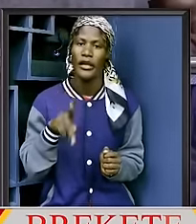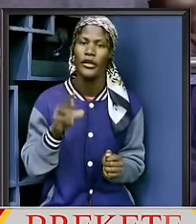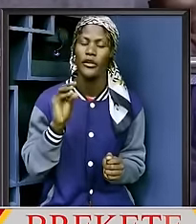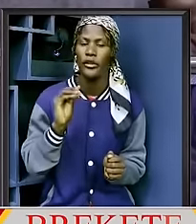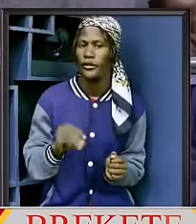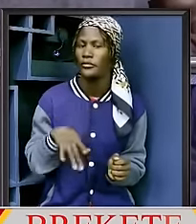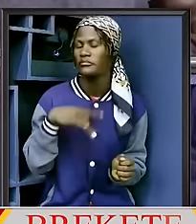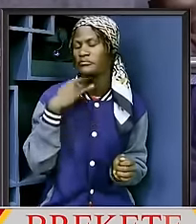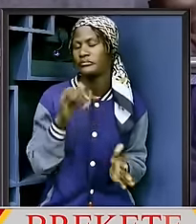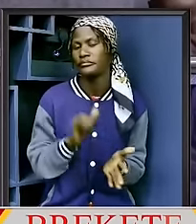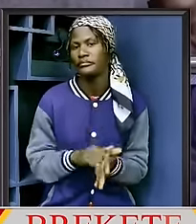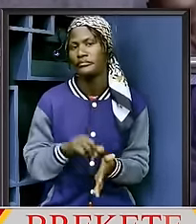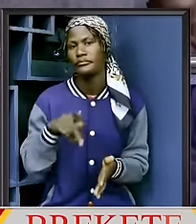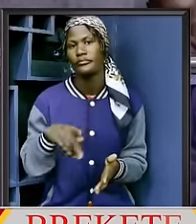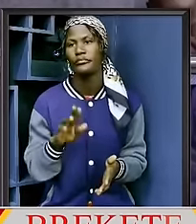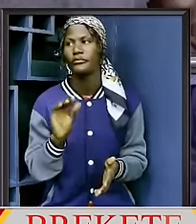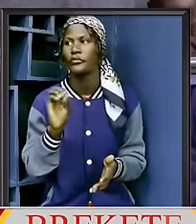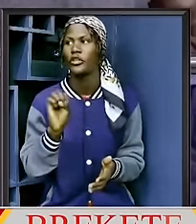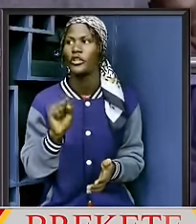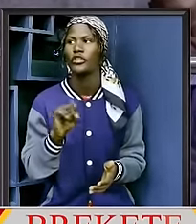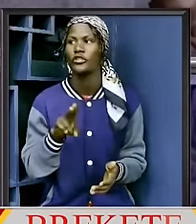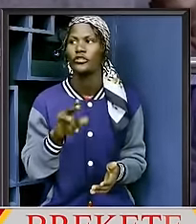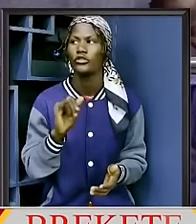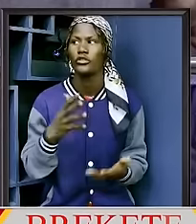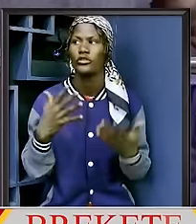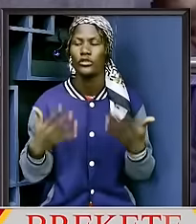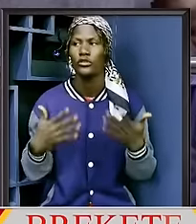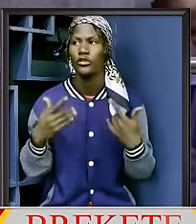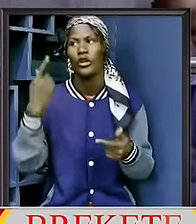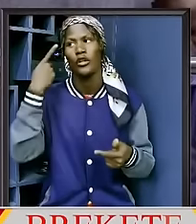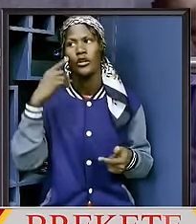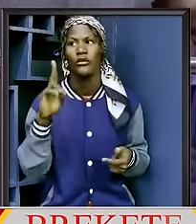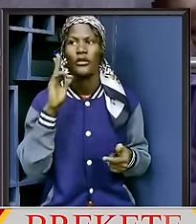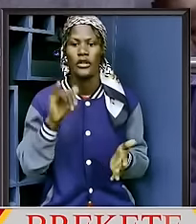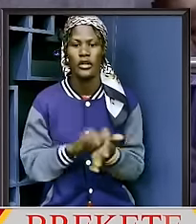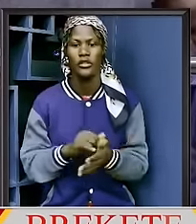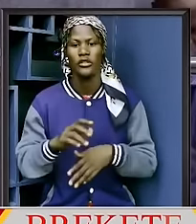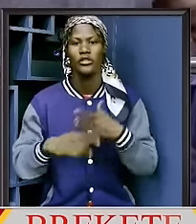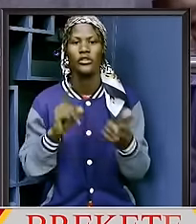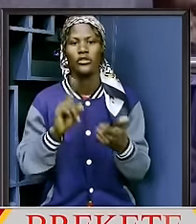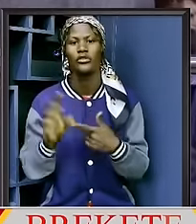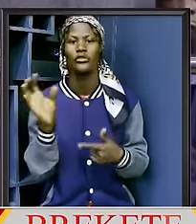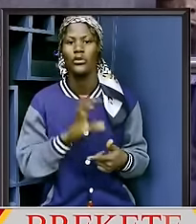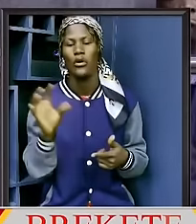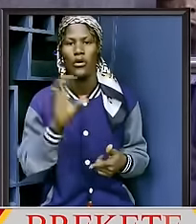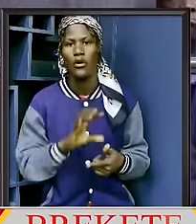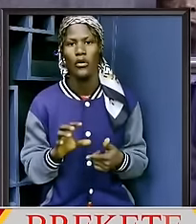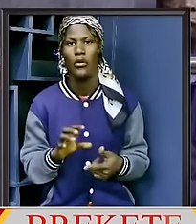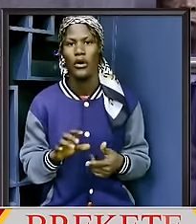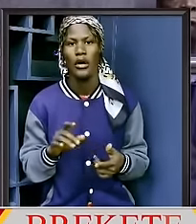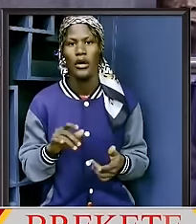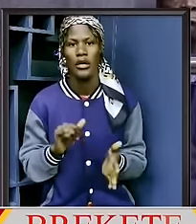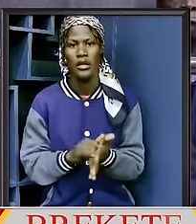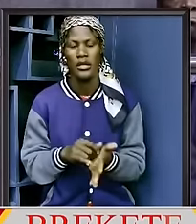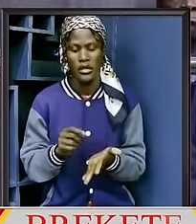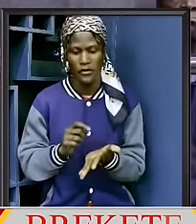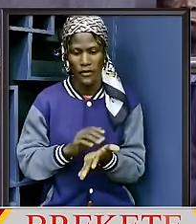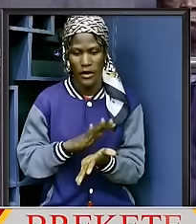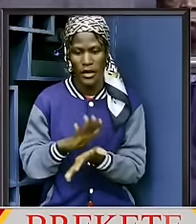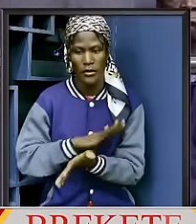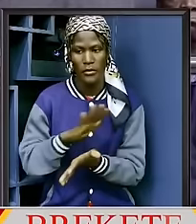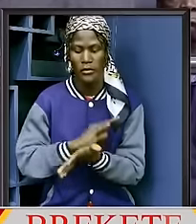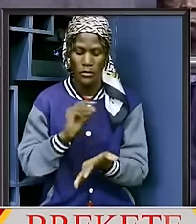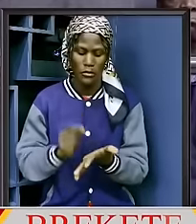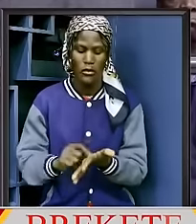now said the pressure is too much for him, that they should take the case to court. They gave me paper to sign that I should call